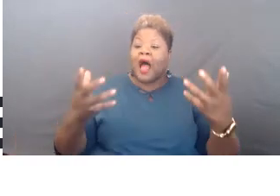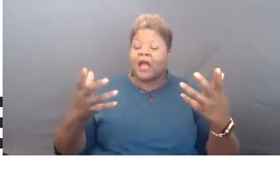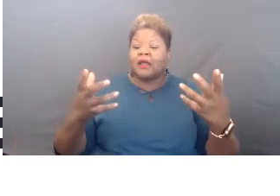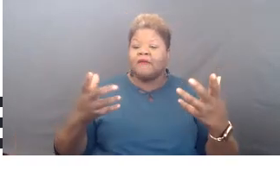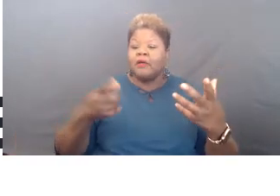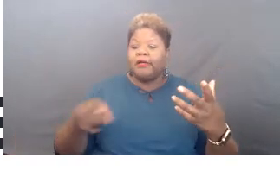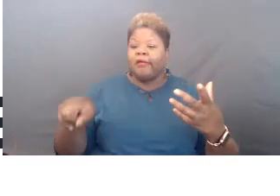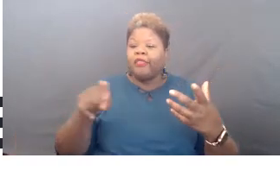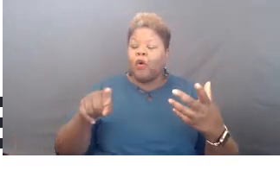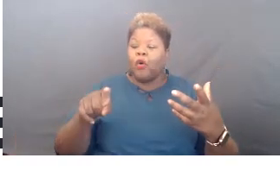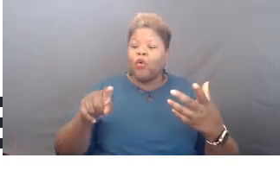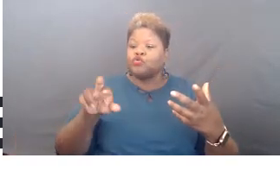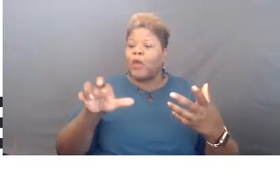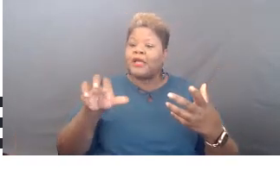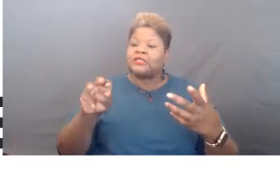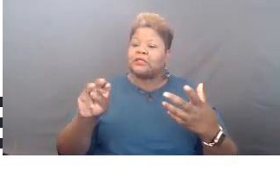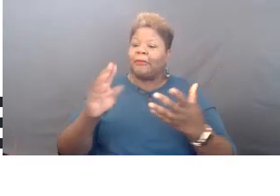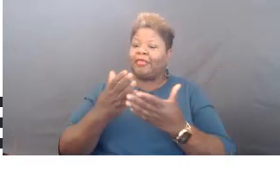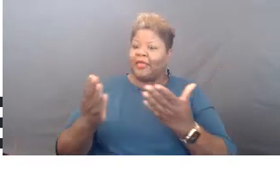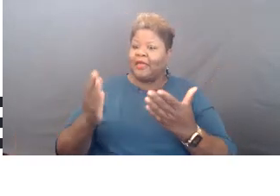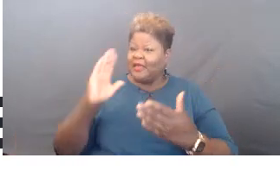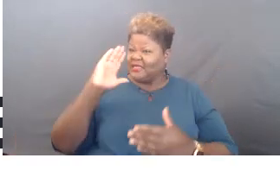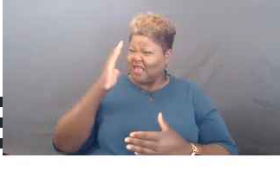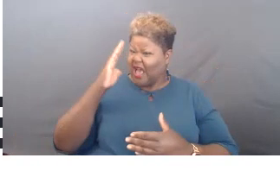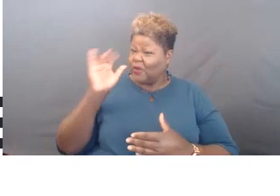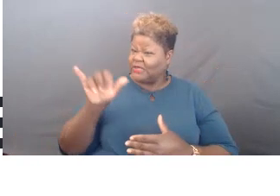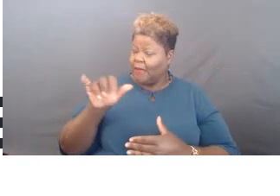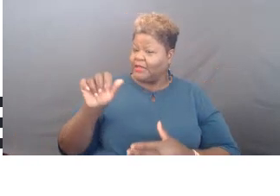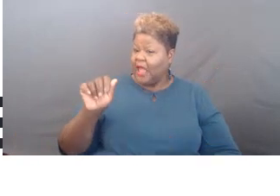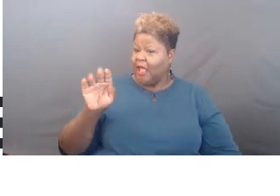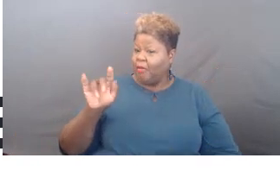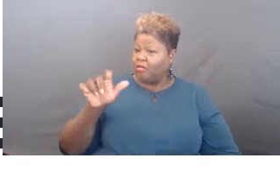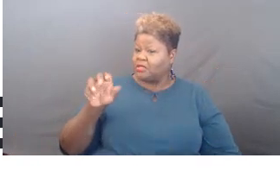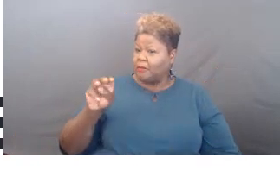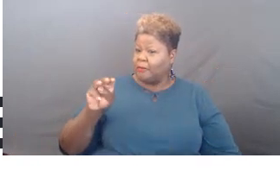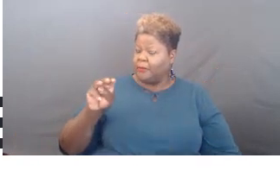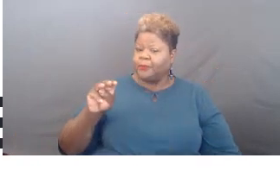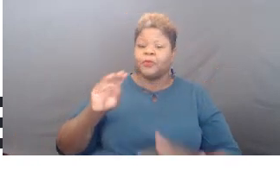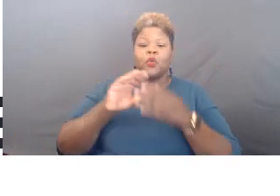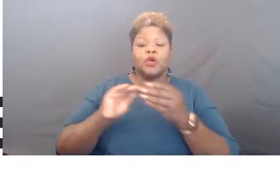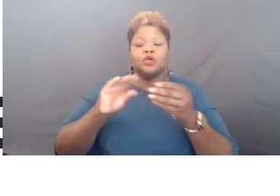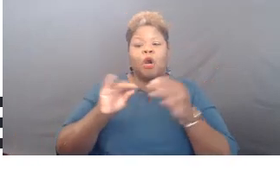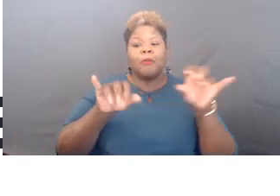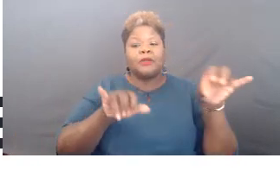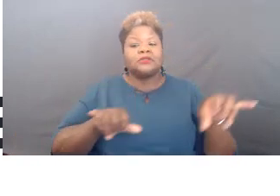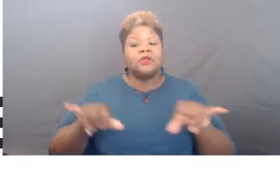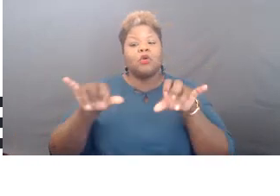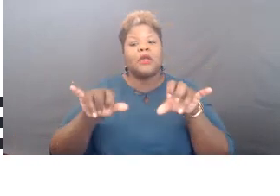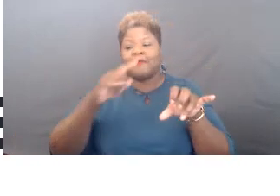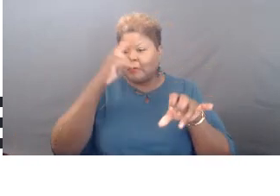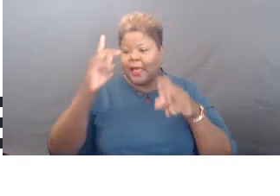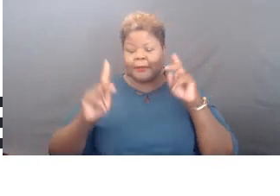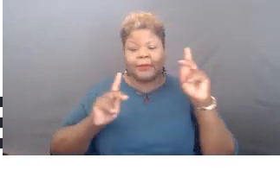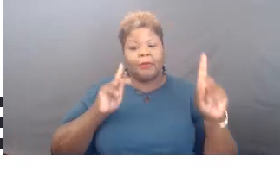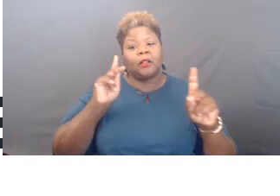whistles for racism sound a lot like ableism. We talk, the stereotype of Black people